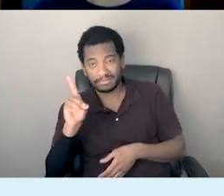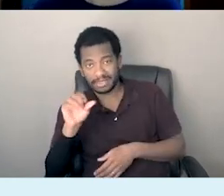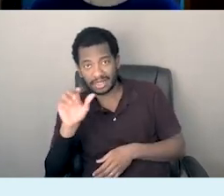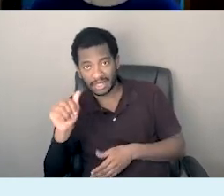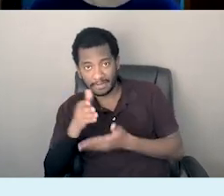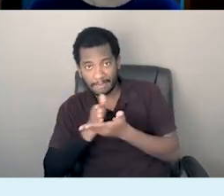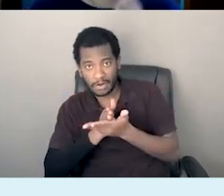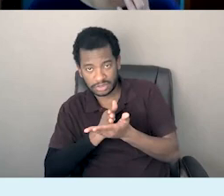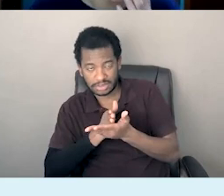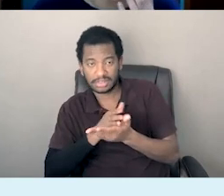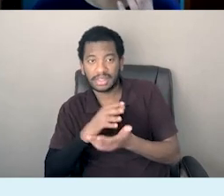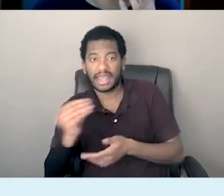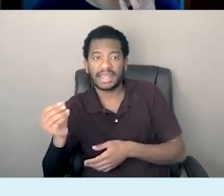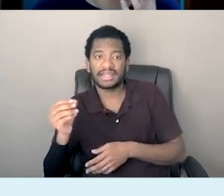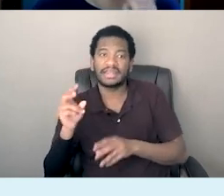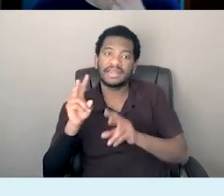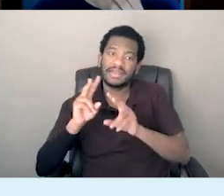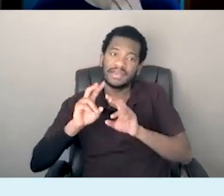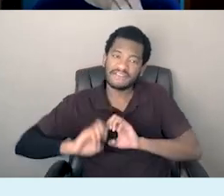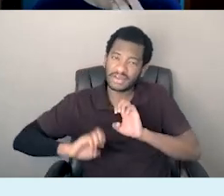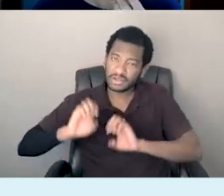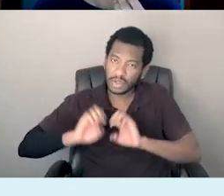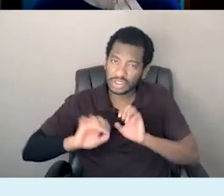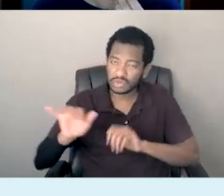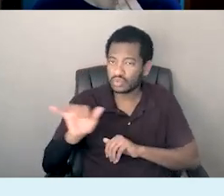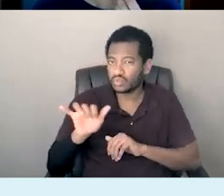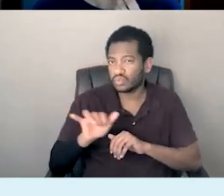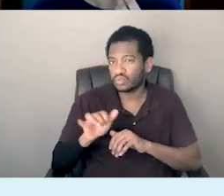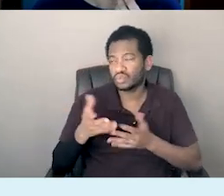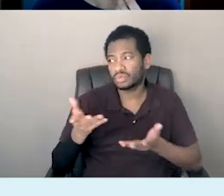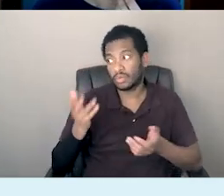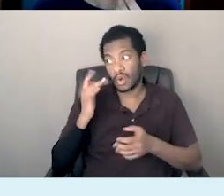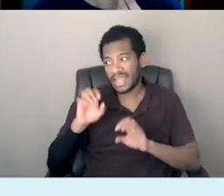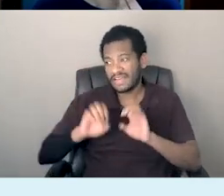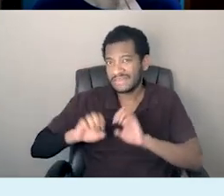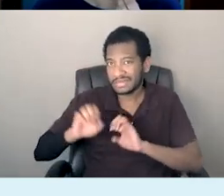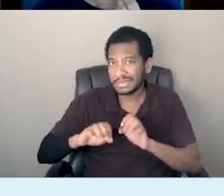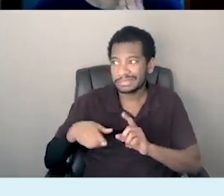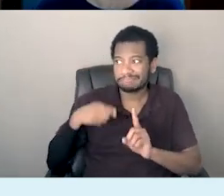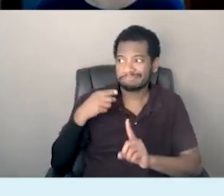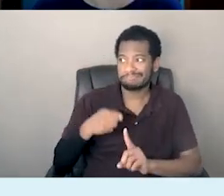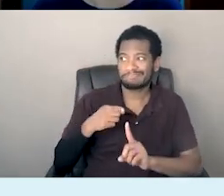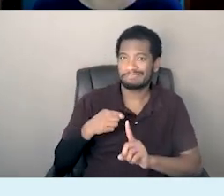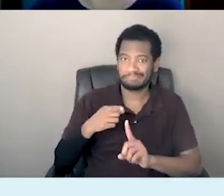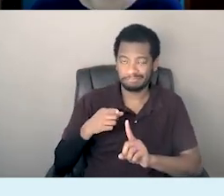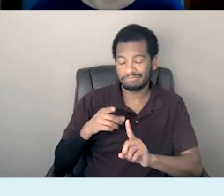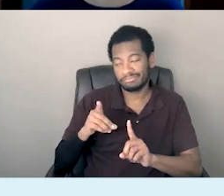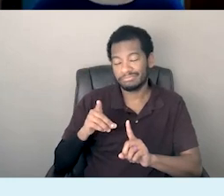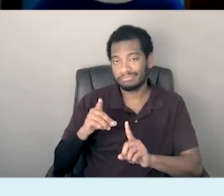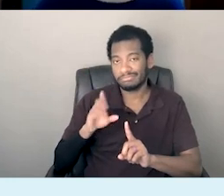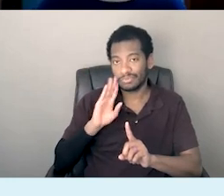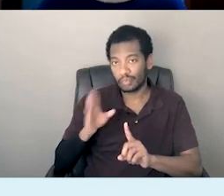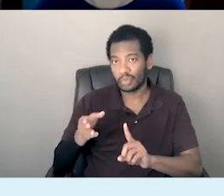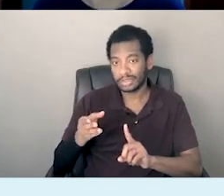here and evaluation itself, because evaluation ultimately does tell us